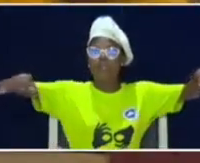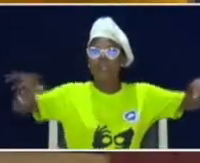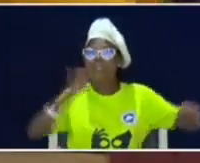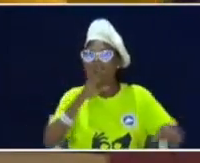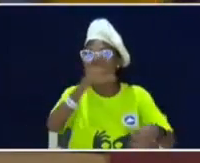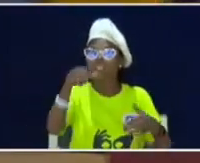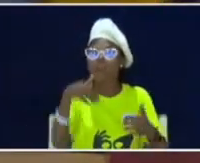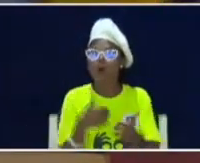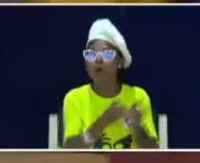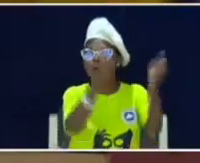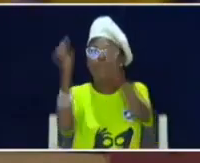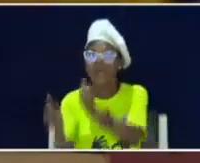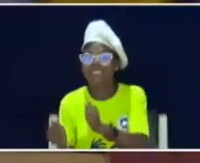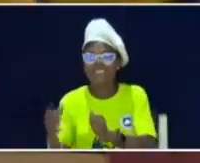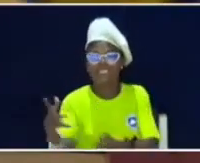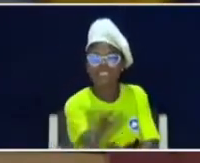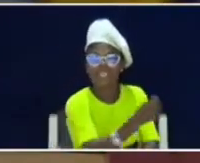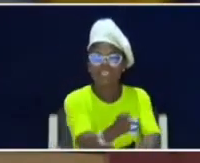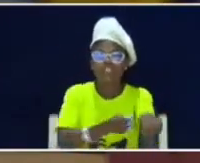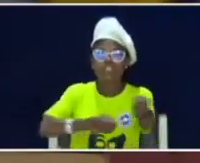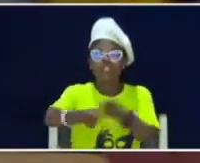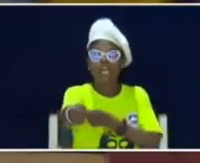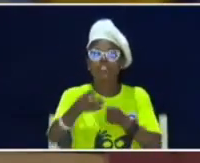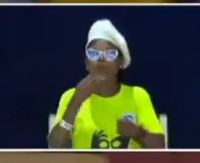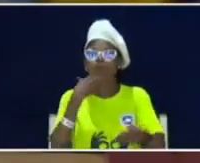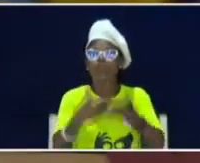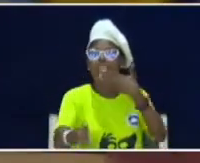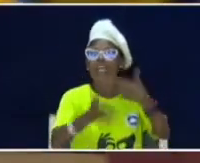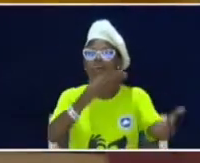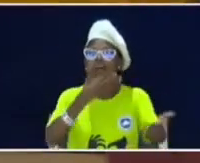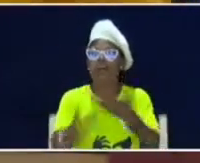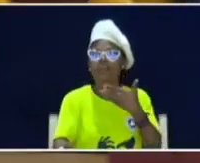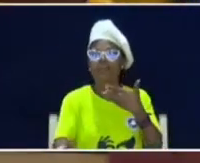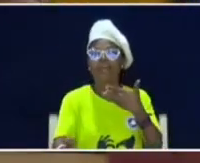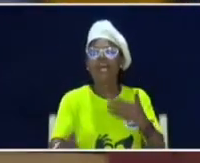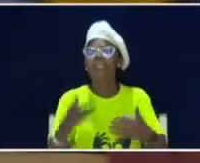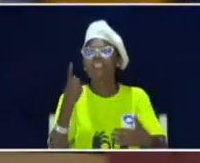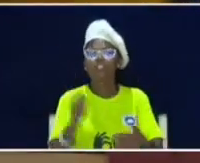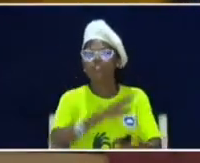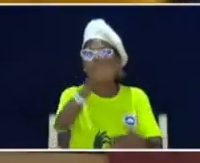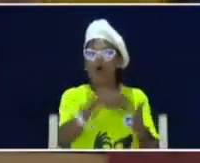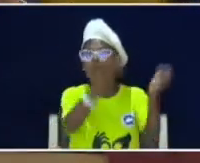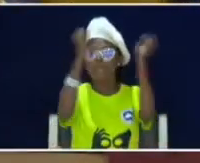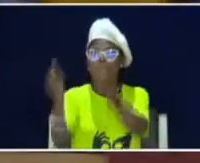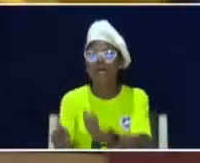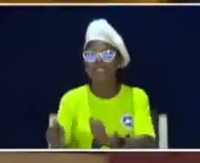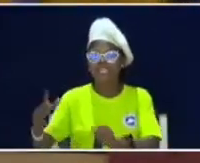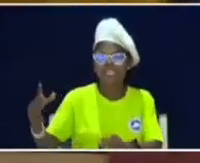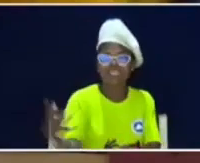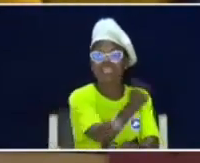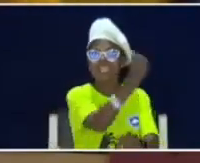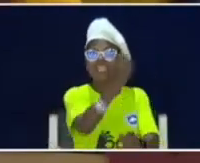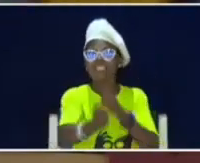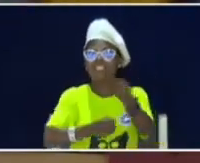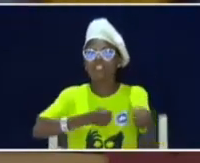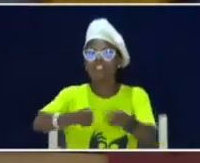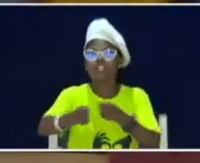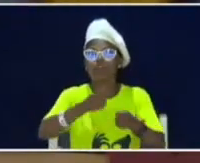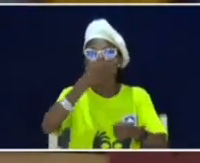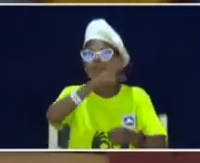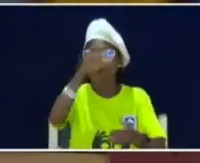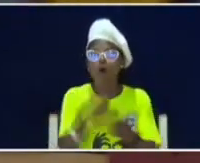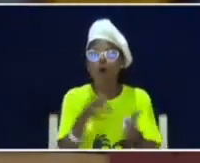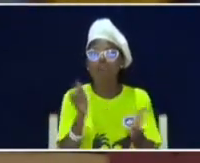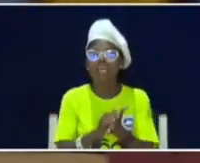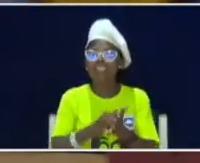Almighty taking charge of your affairs. It means the Almighty taking charge of all that pertains